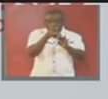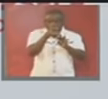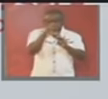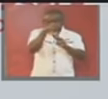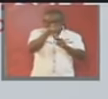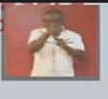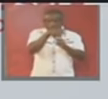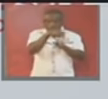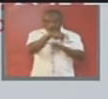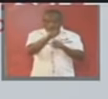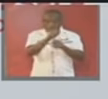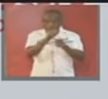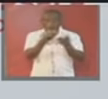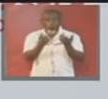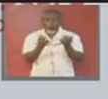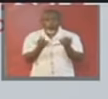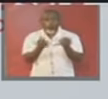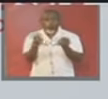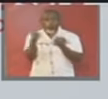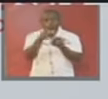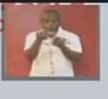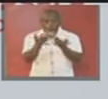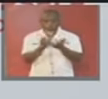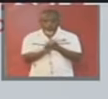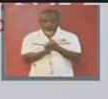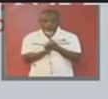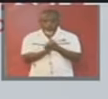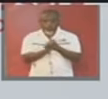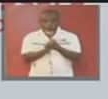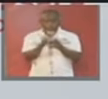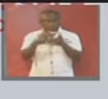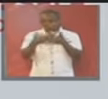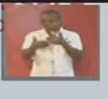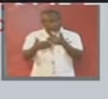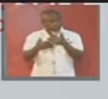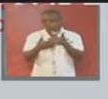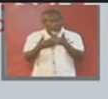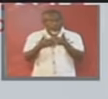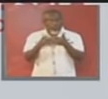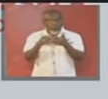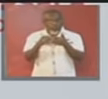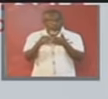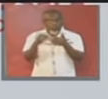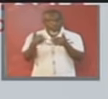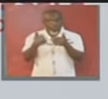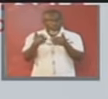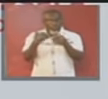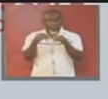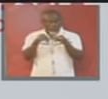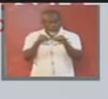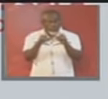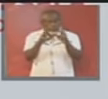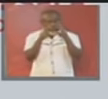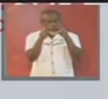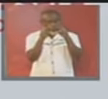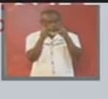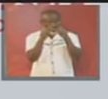possible steps. Following that, the CEO had a meeting on our suggestion with the